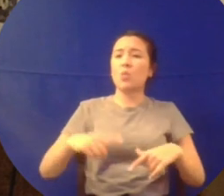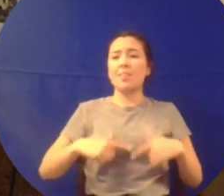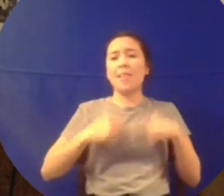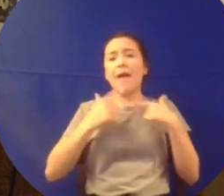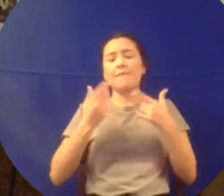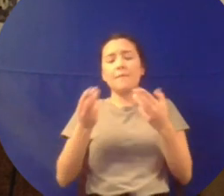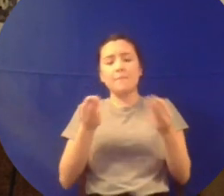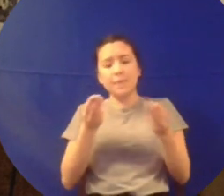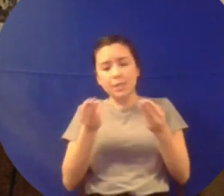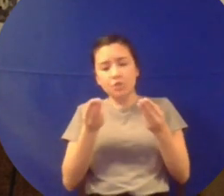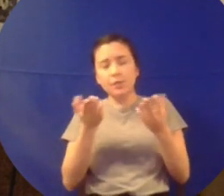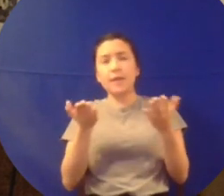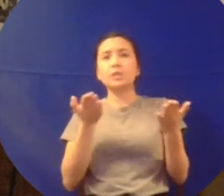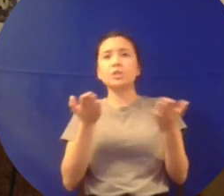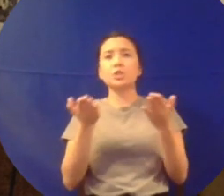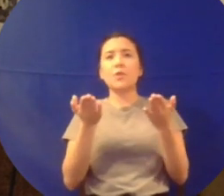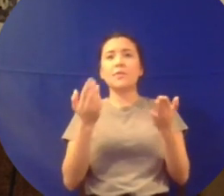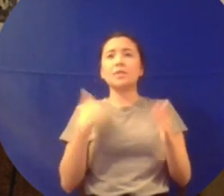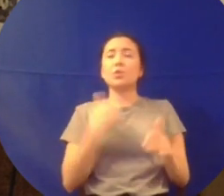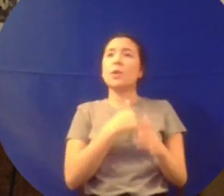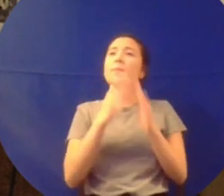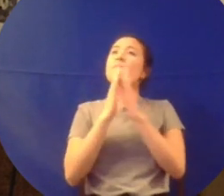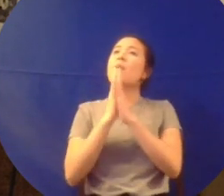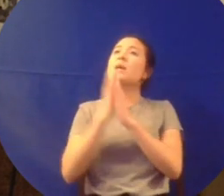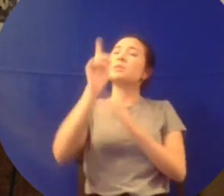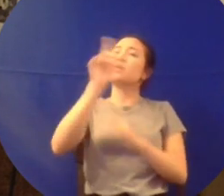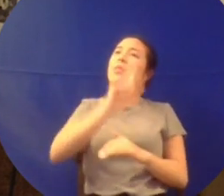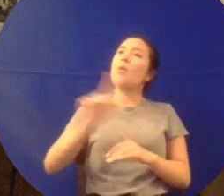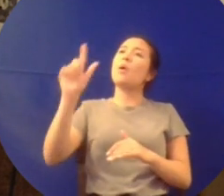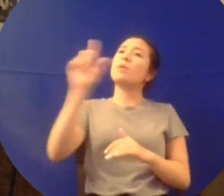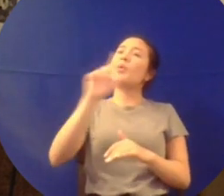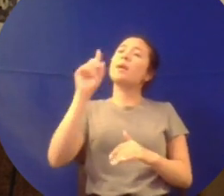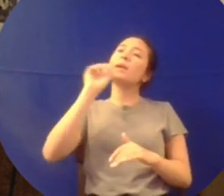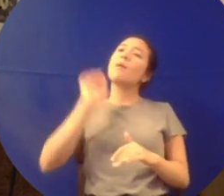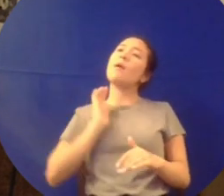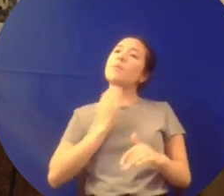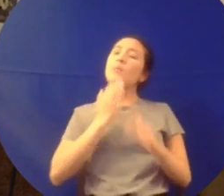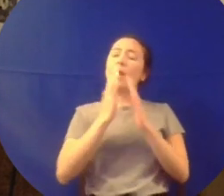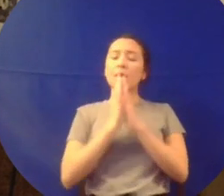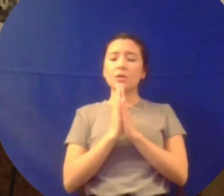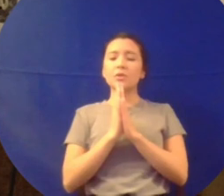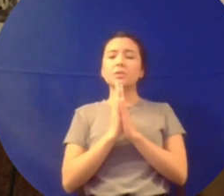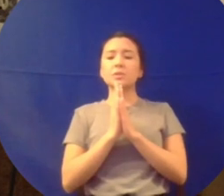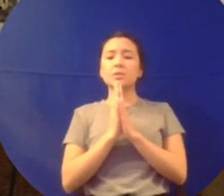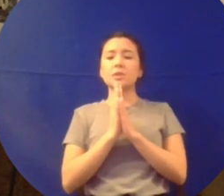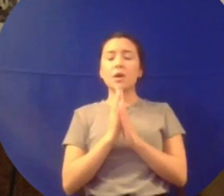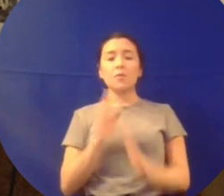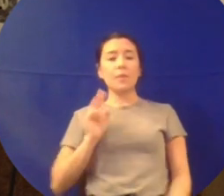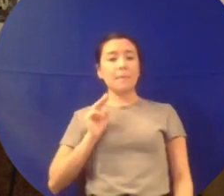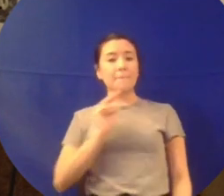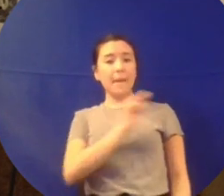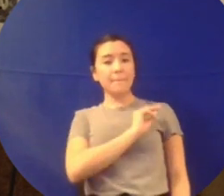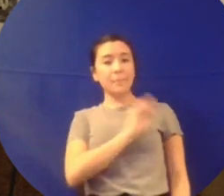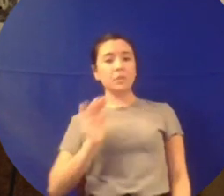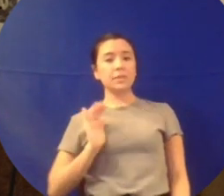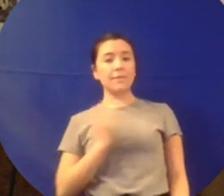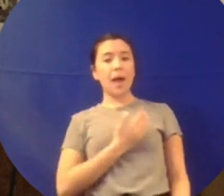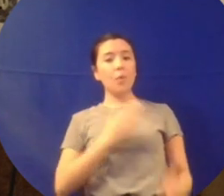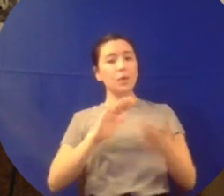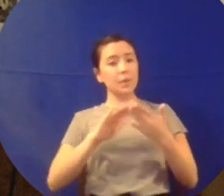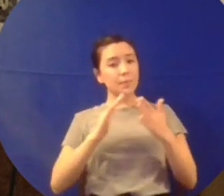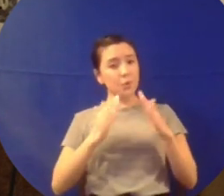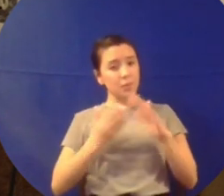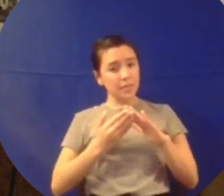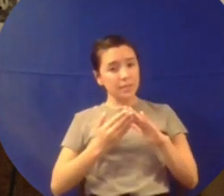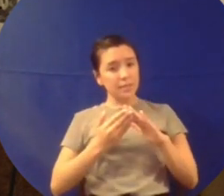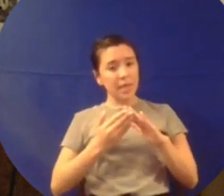and service, we pray to the Lord. Lord, hear our prayer. For the members of our community that